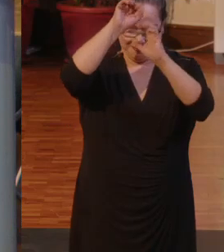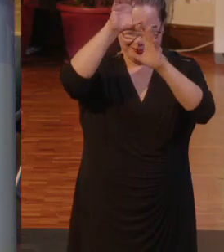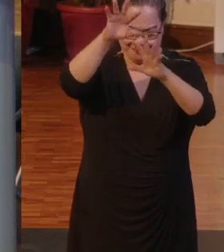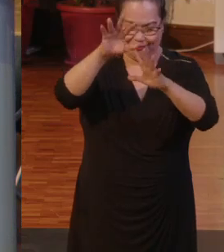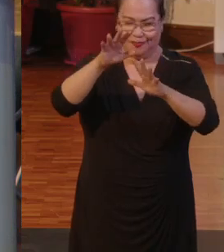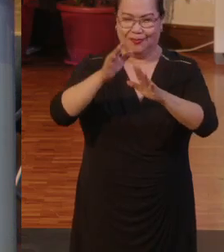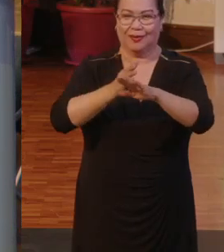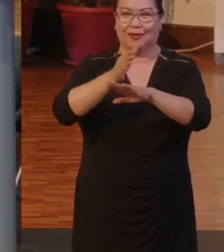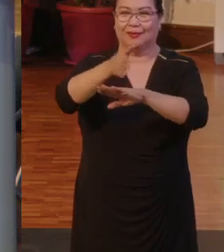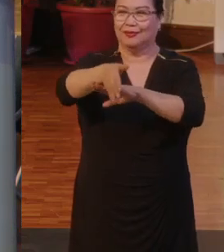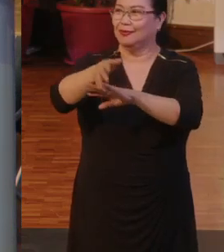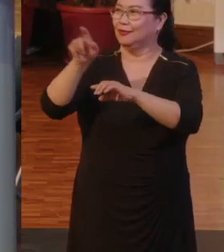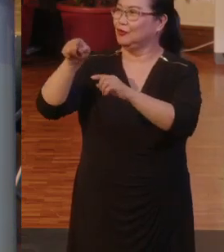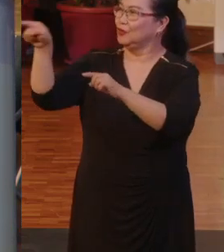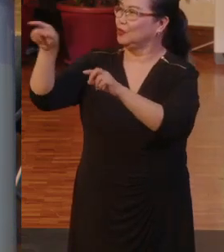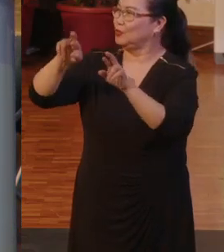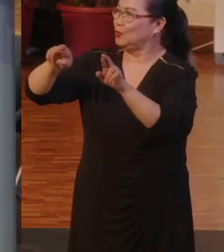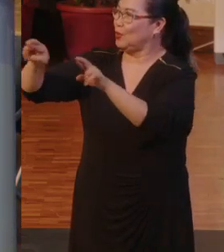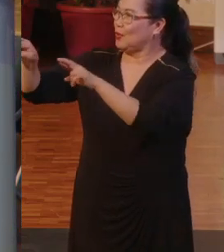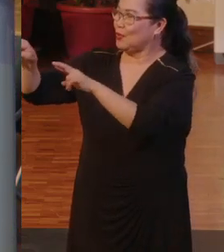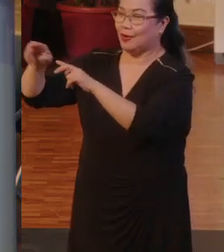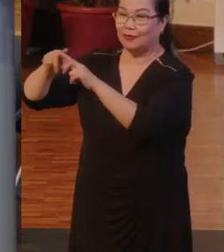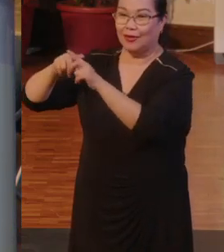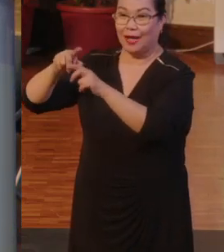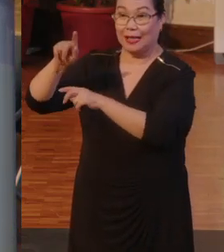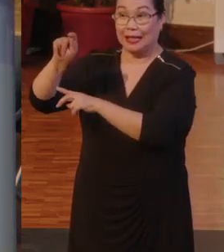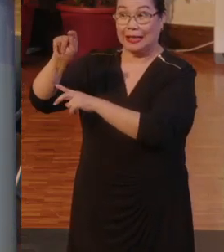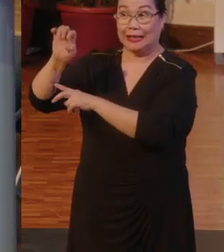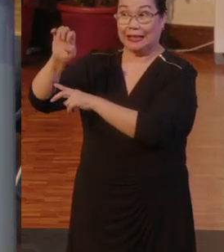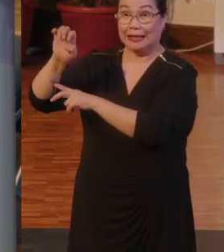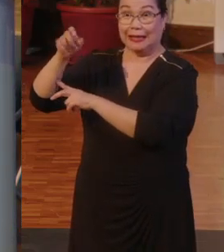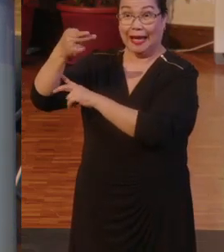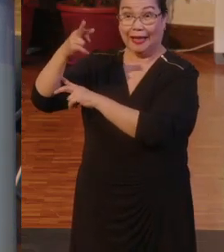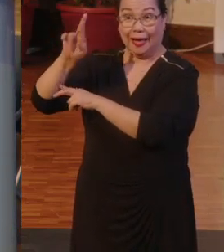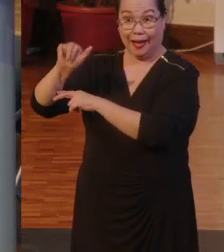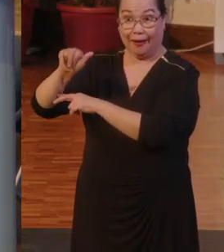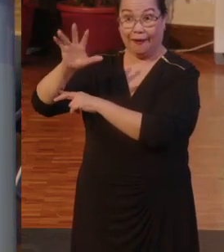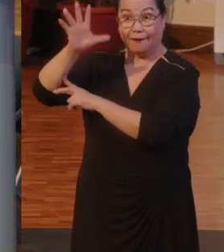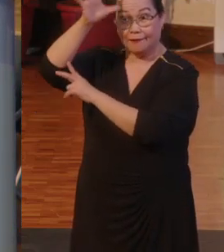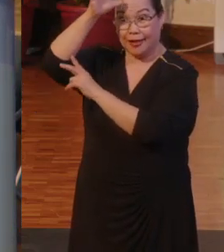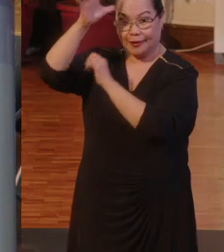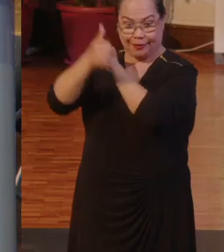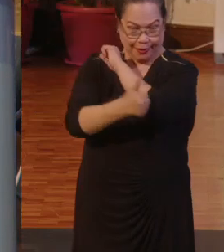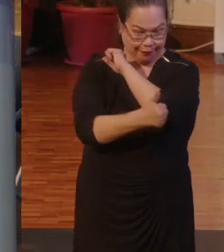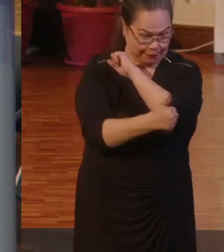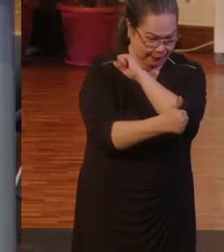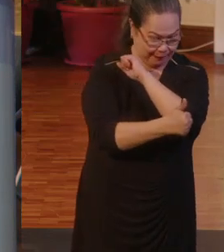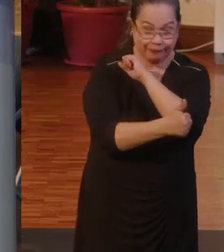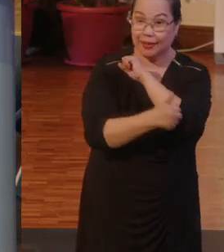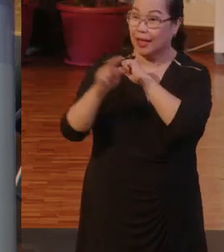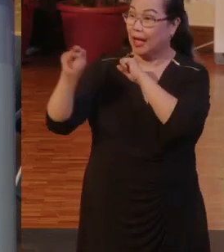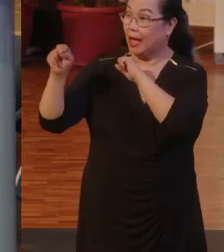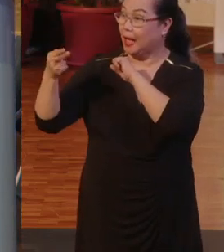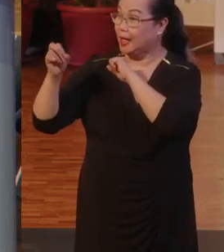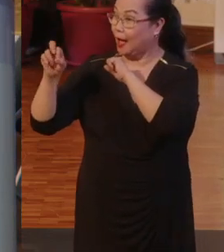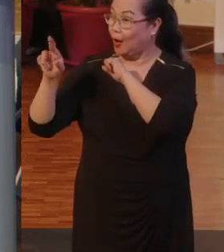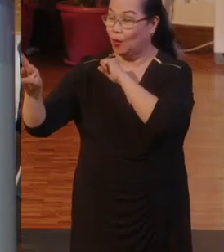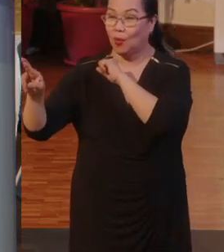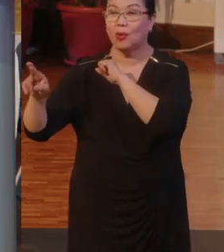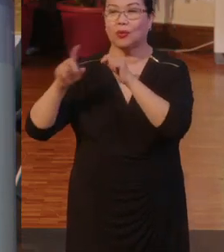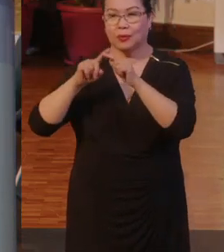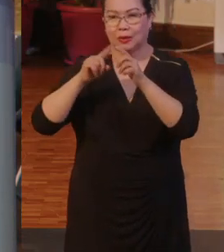lived beyond the Euphrates, Terah, the father of Abraham and of Nahor, and they served